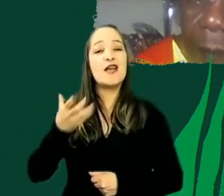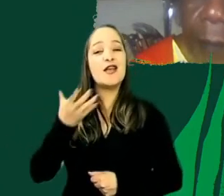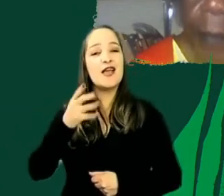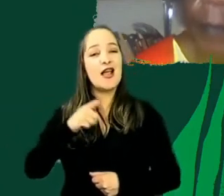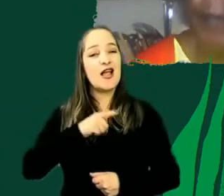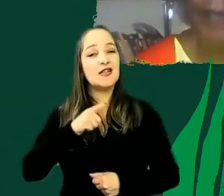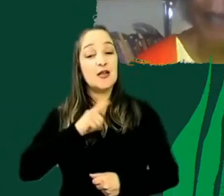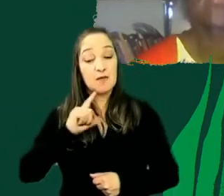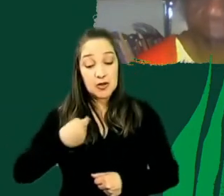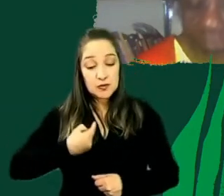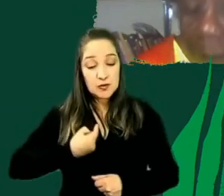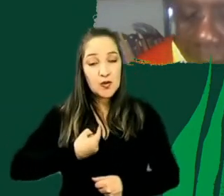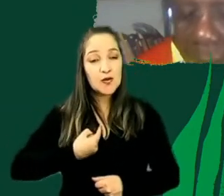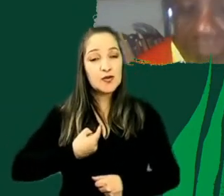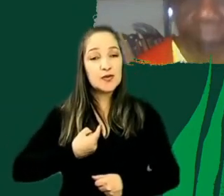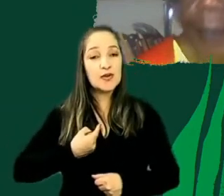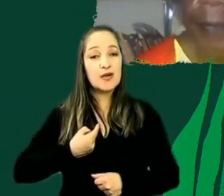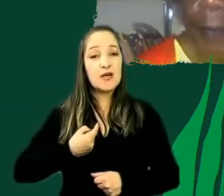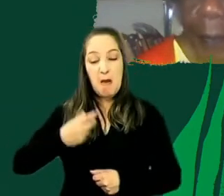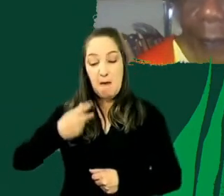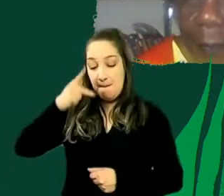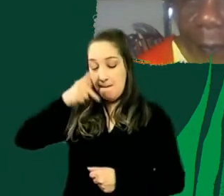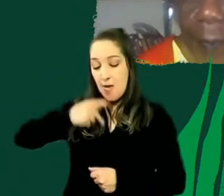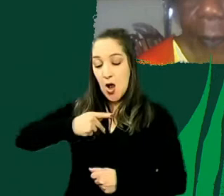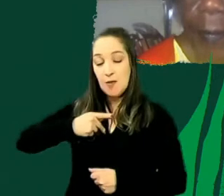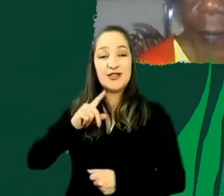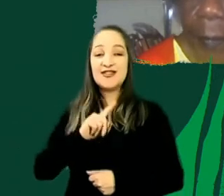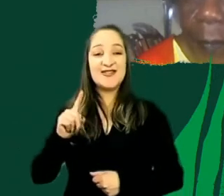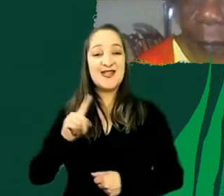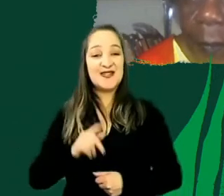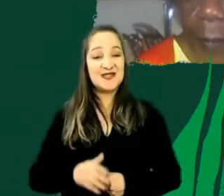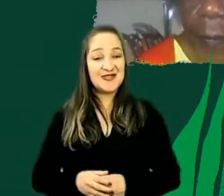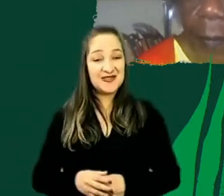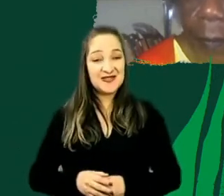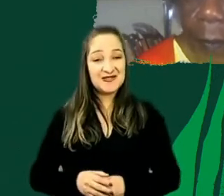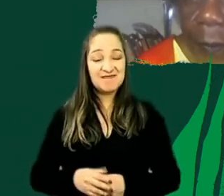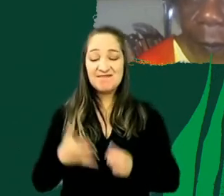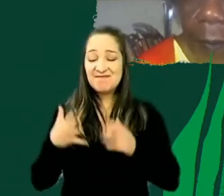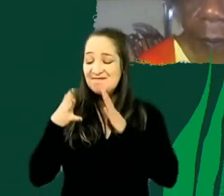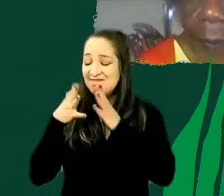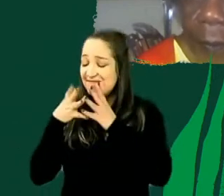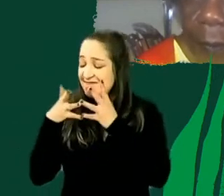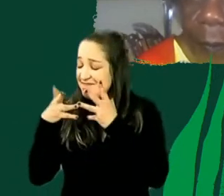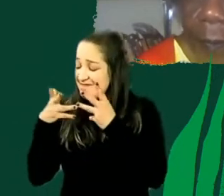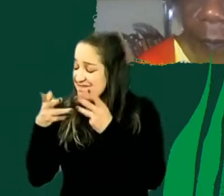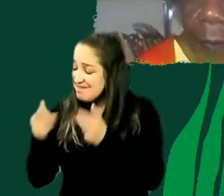herself. Just an incredibly amazing story.